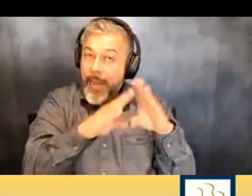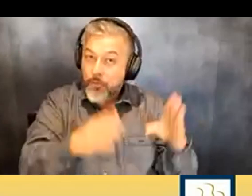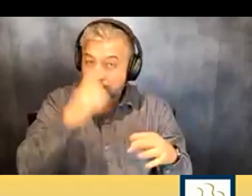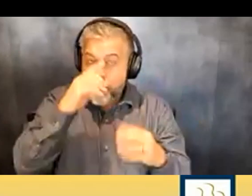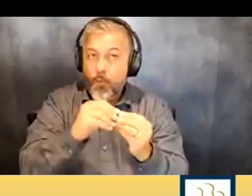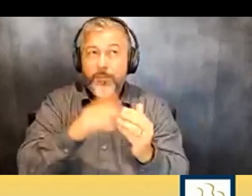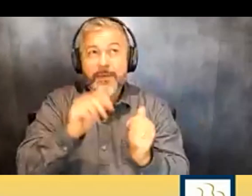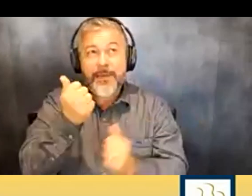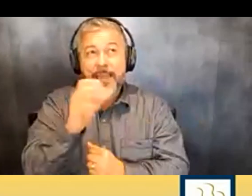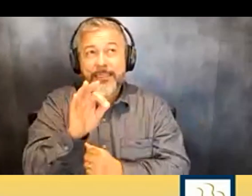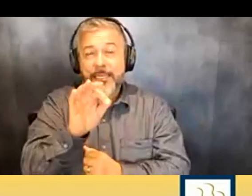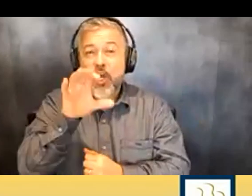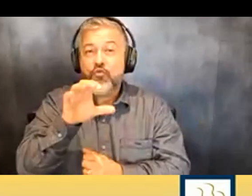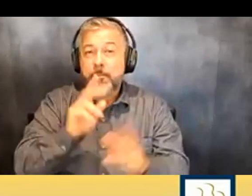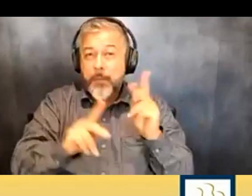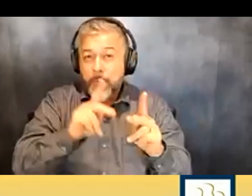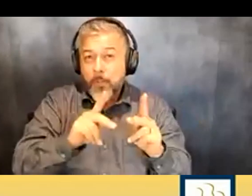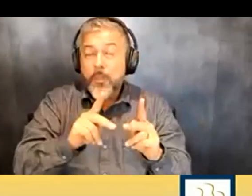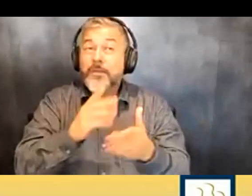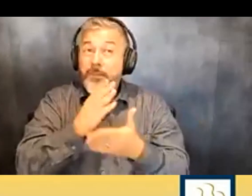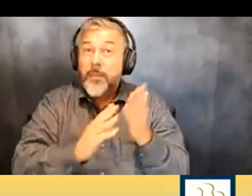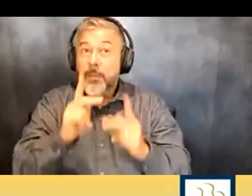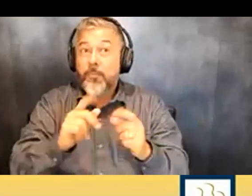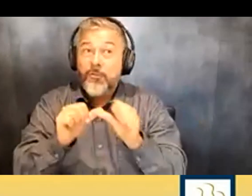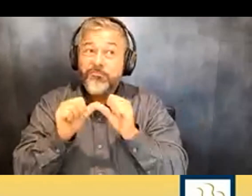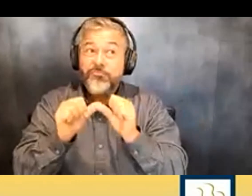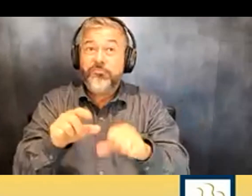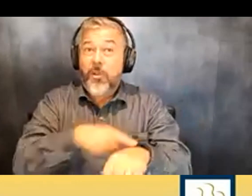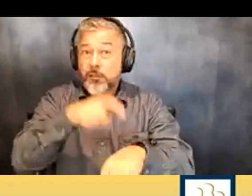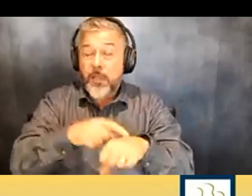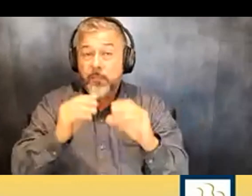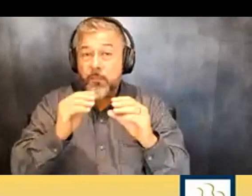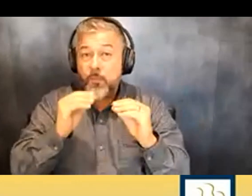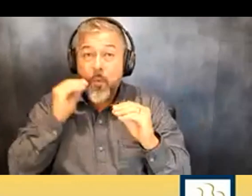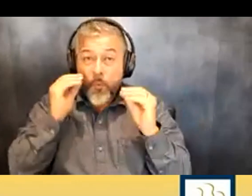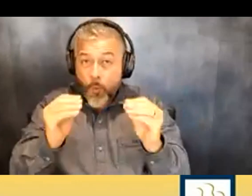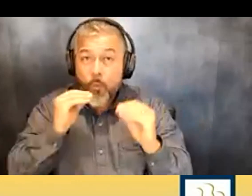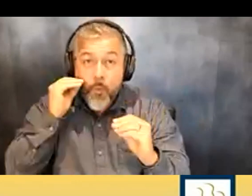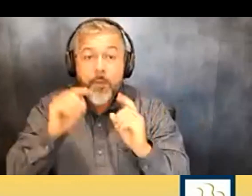1,900 people, including many who were chronically homeless, but has also had a 78%